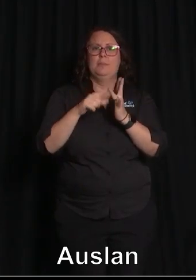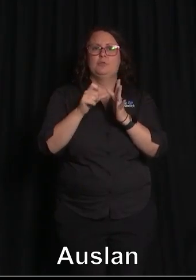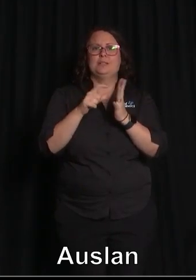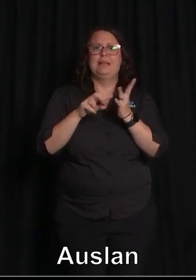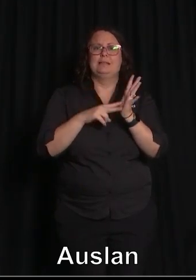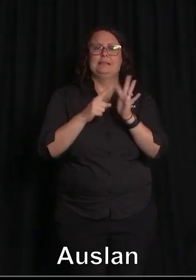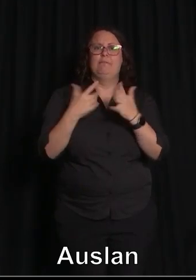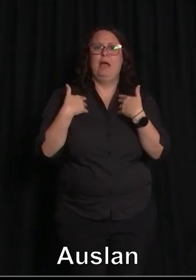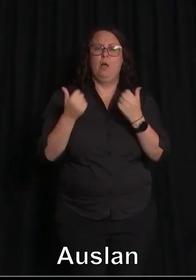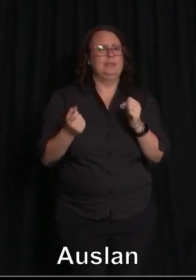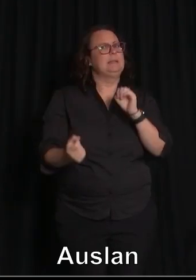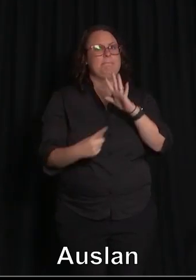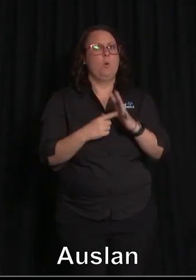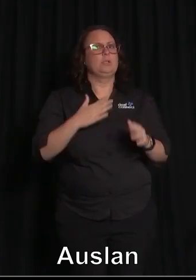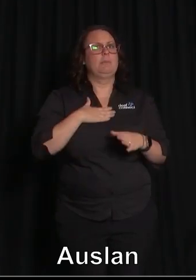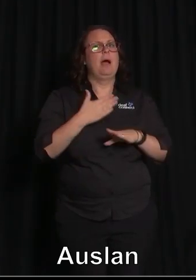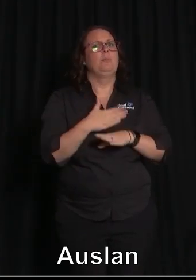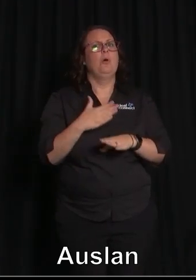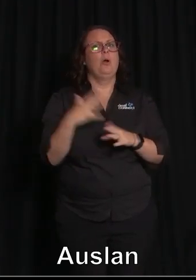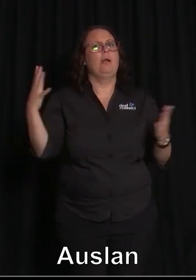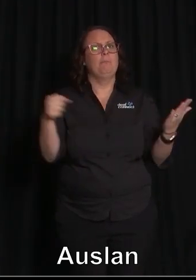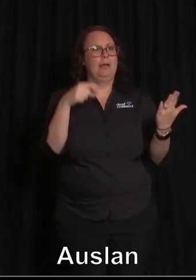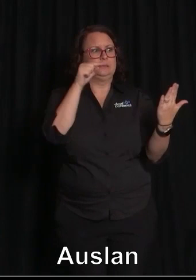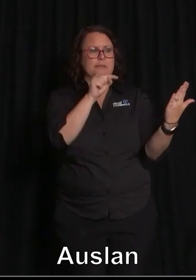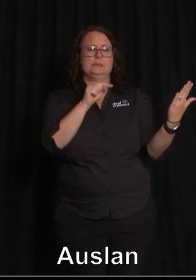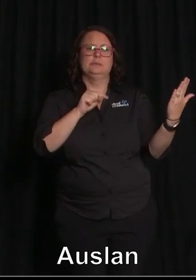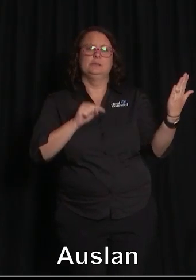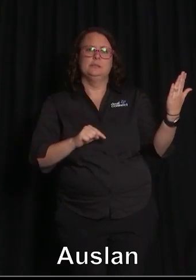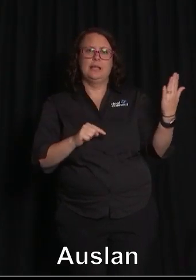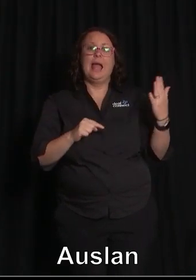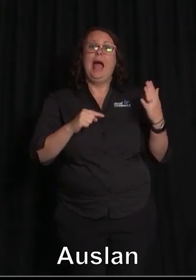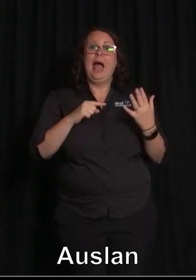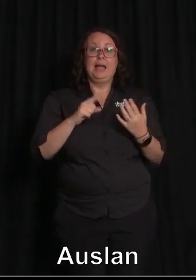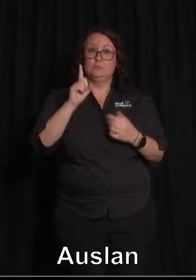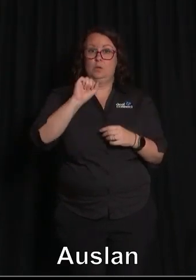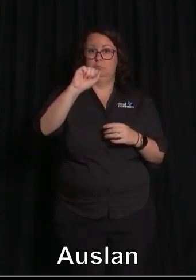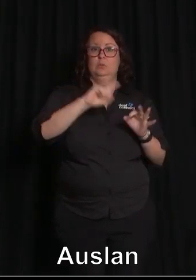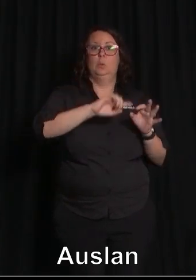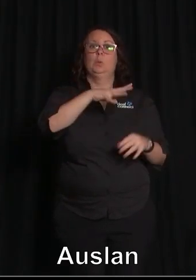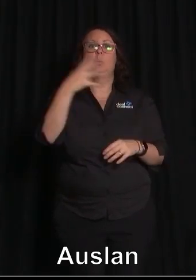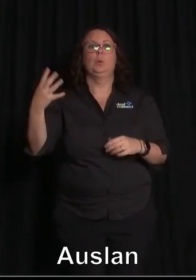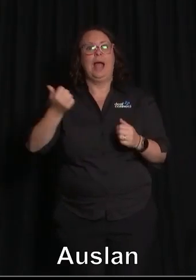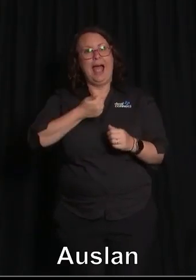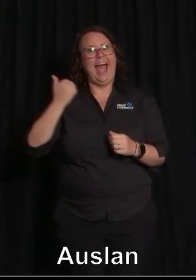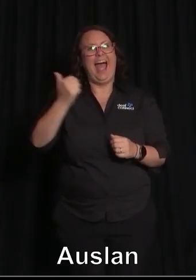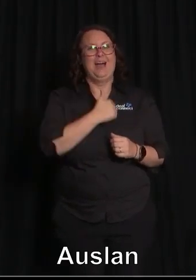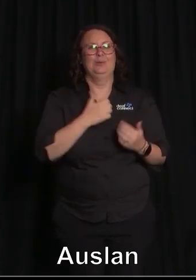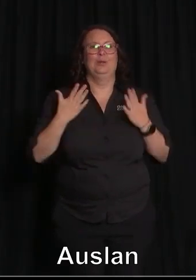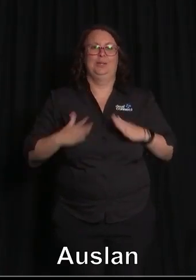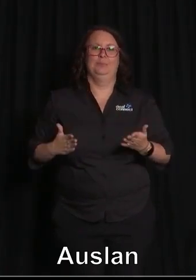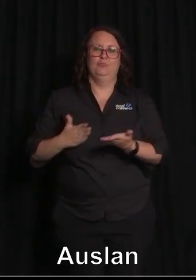and the approach to my mandate, and that the issues of LGBTQIA+ are human rights. And even though